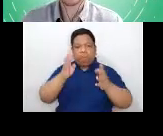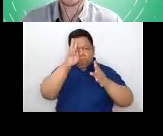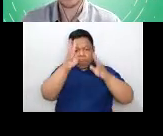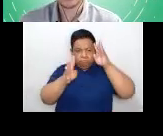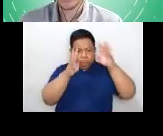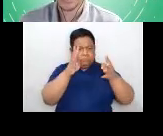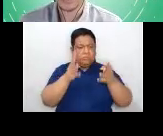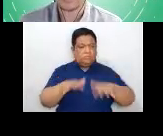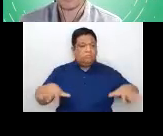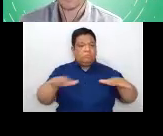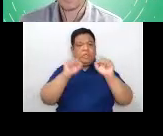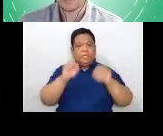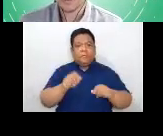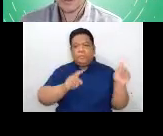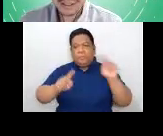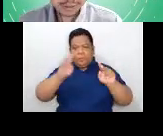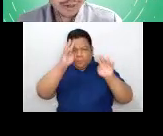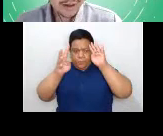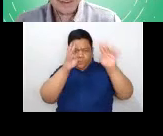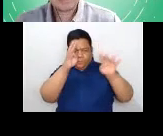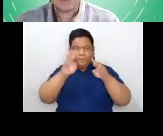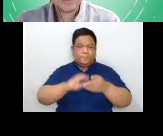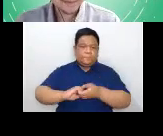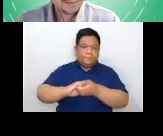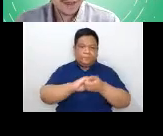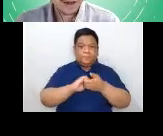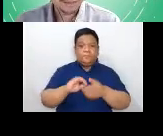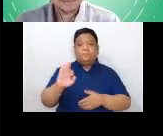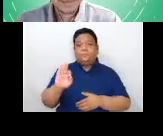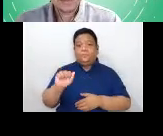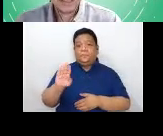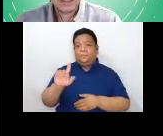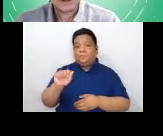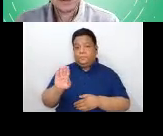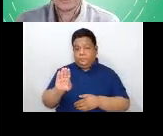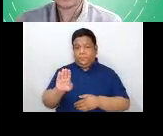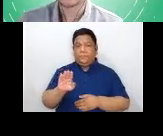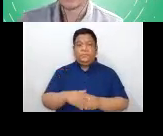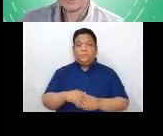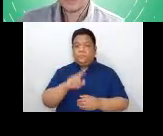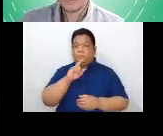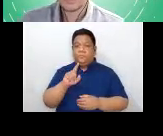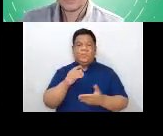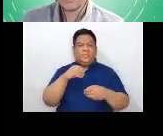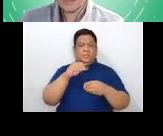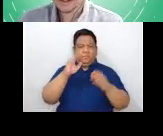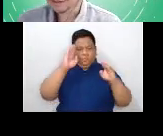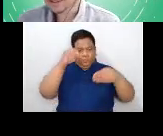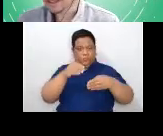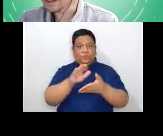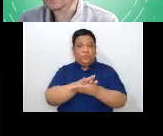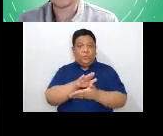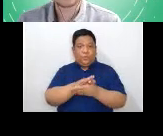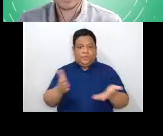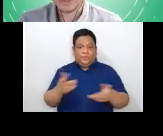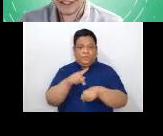people can innovate and collaborate together. And so Fab Labs, they've taken root in schools. They've taken root